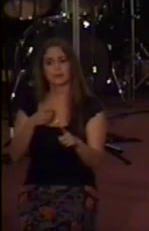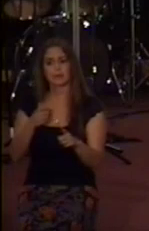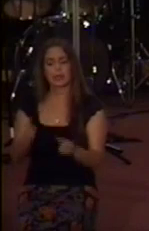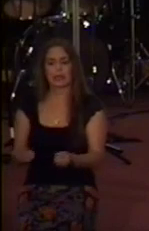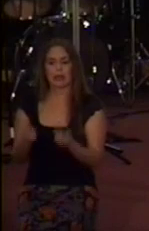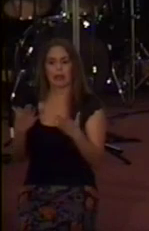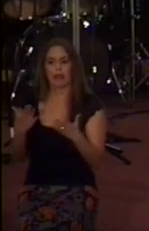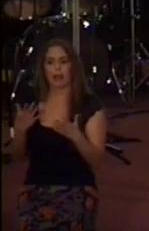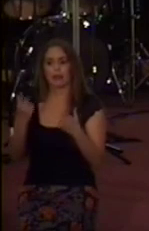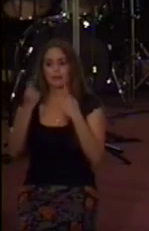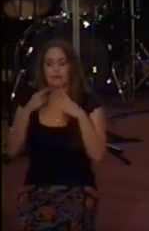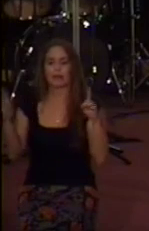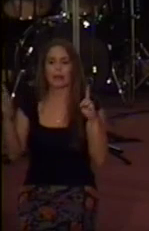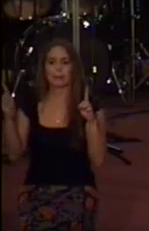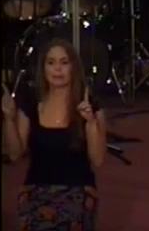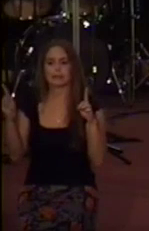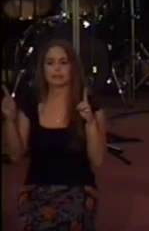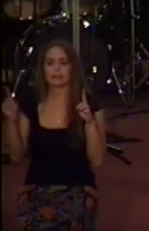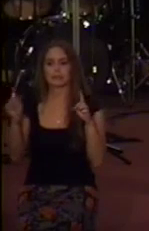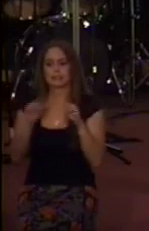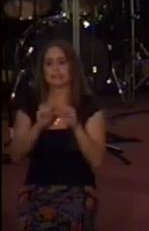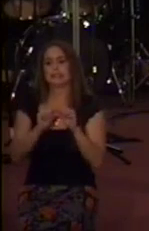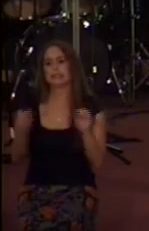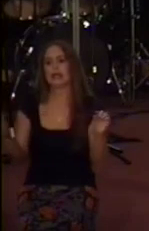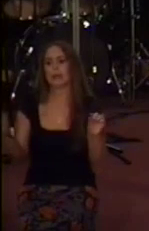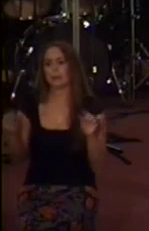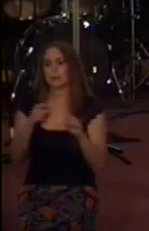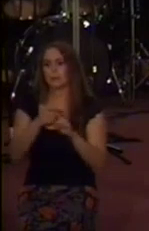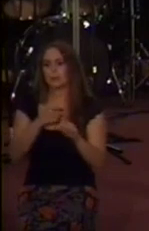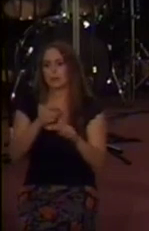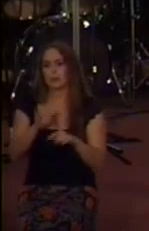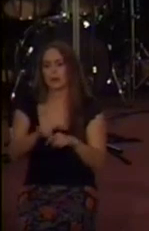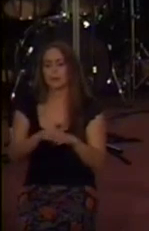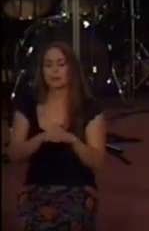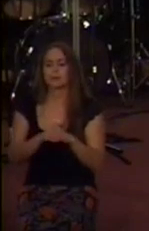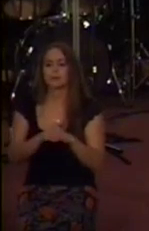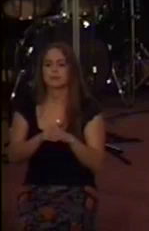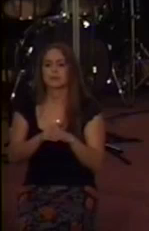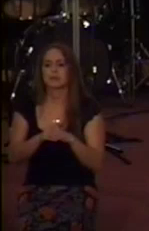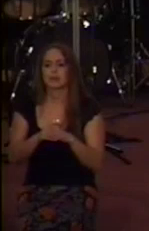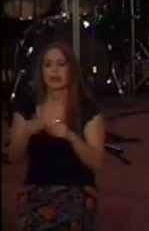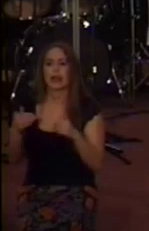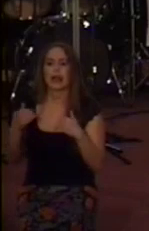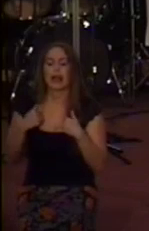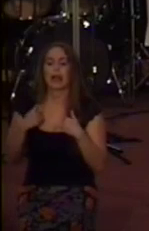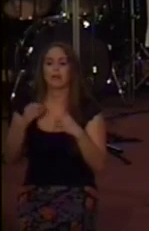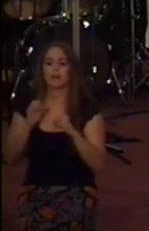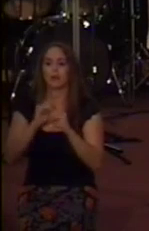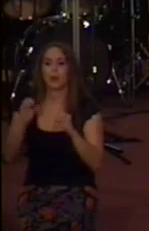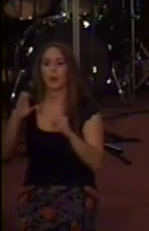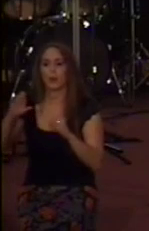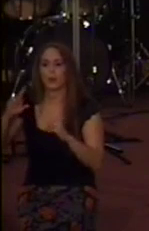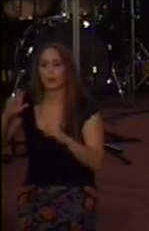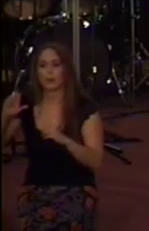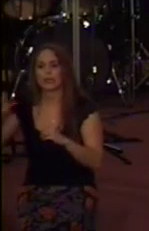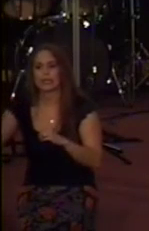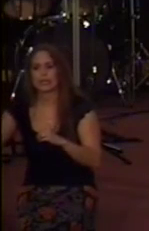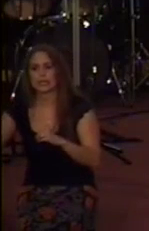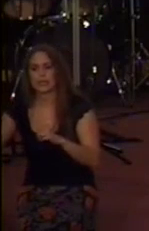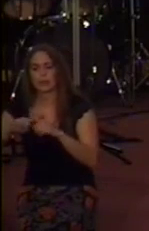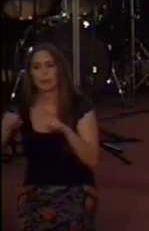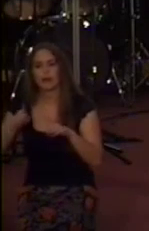famous slogans that came into being. For instance, one of them was, "We have no creed but Christ." And so what was happening